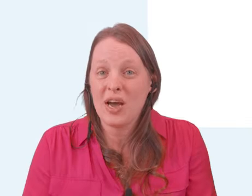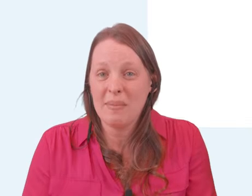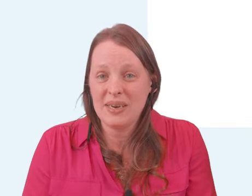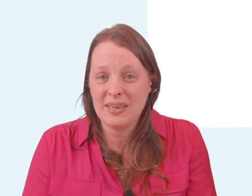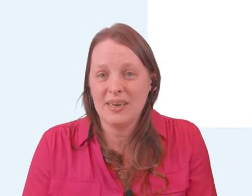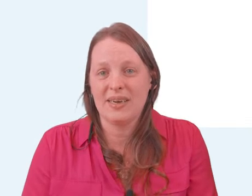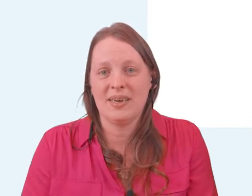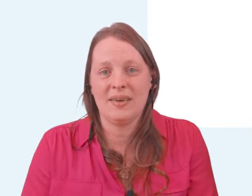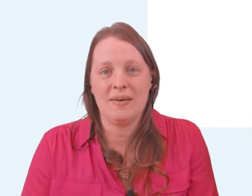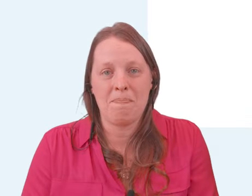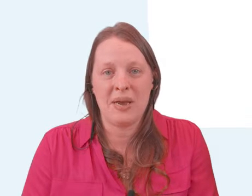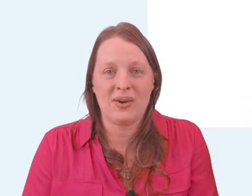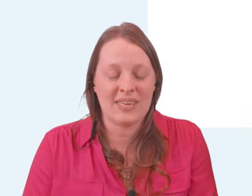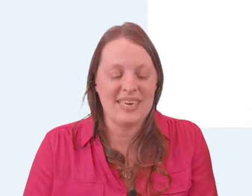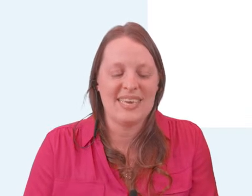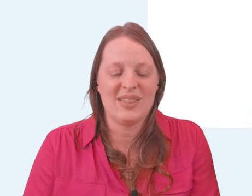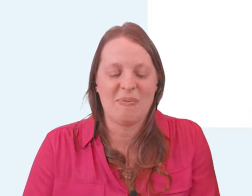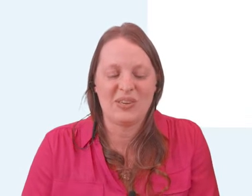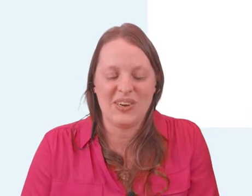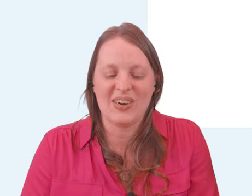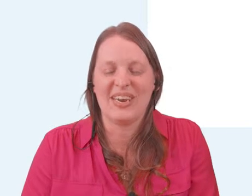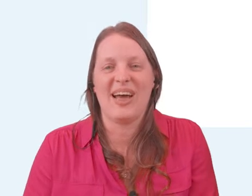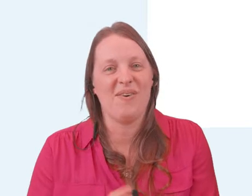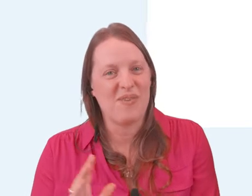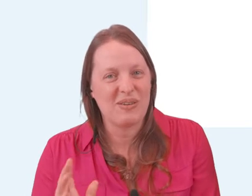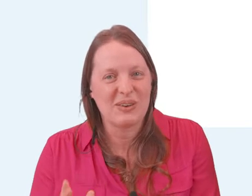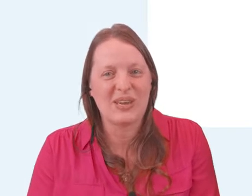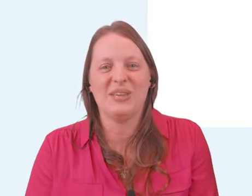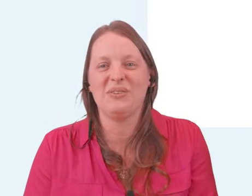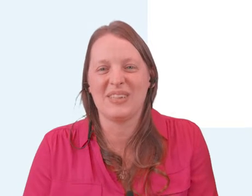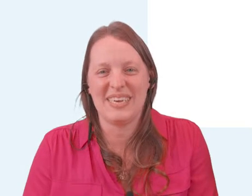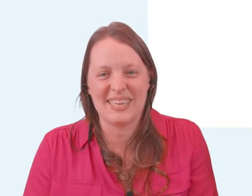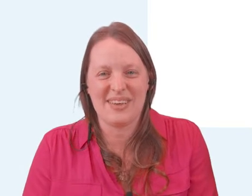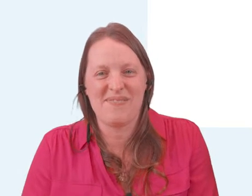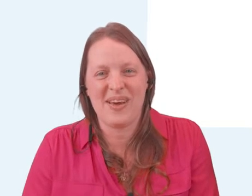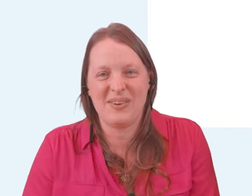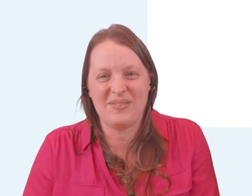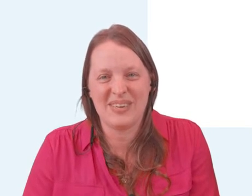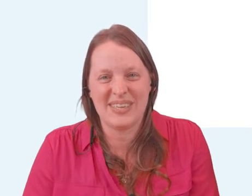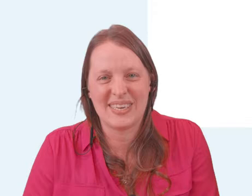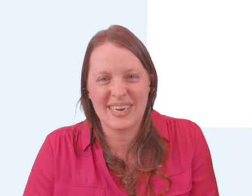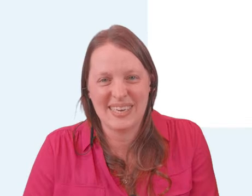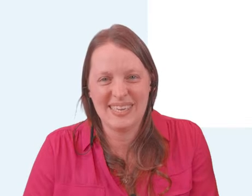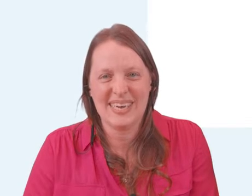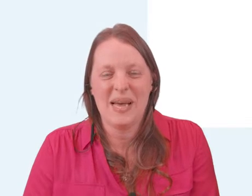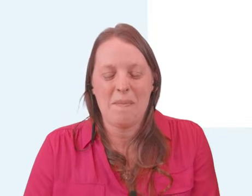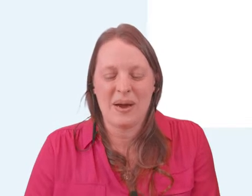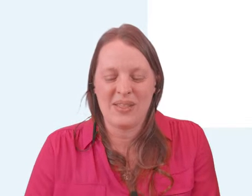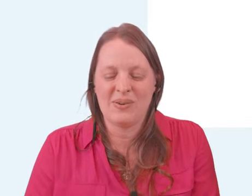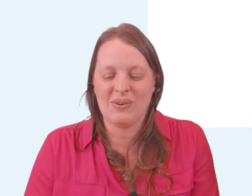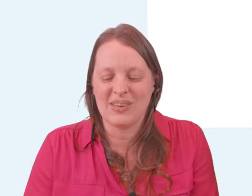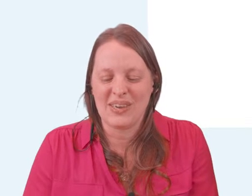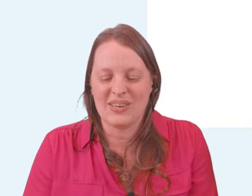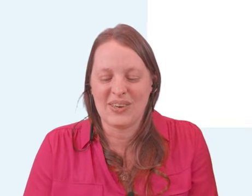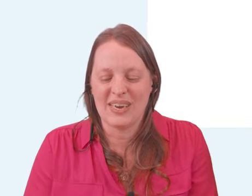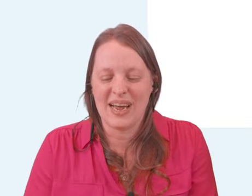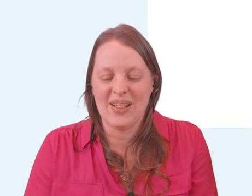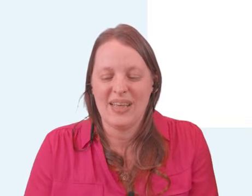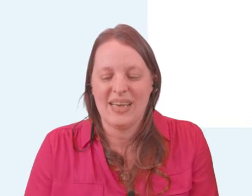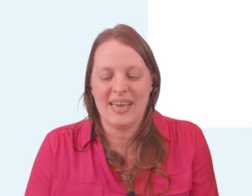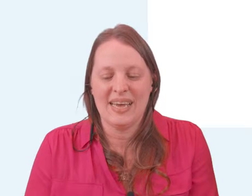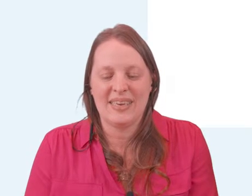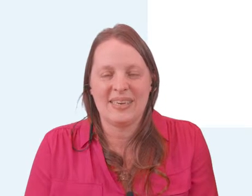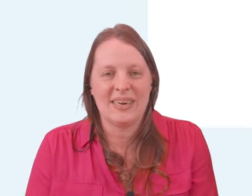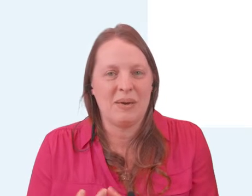Most common, barely, in the posterior canal, followed closely, as they've found in recent studies, by the horizontal